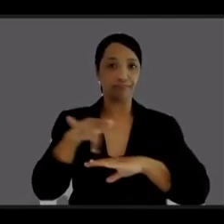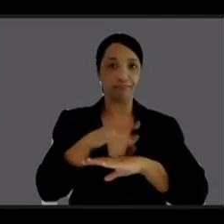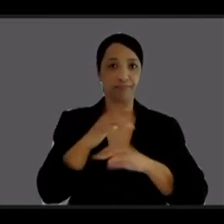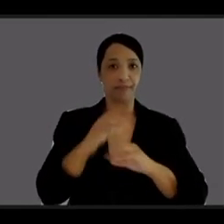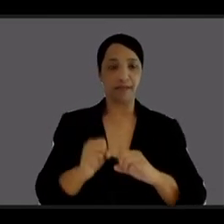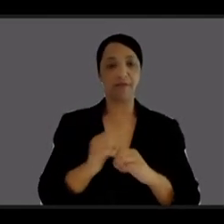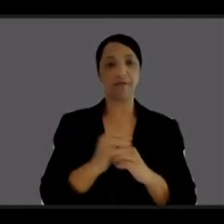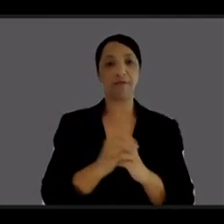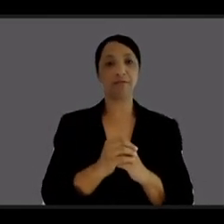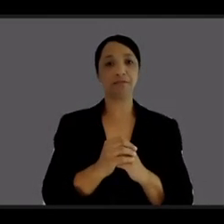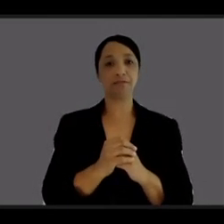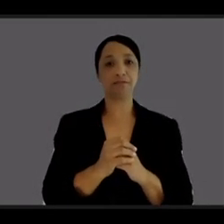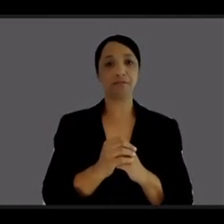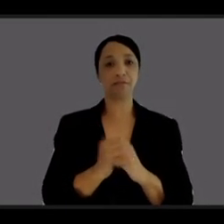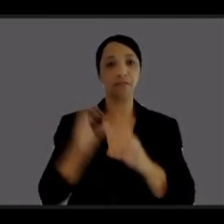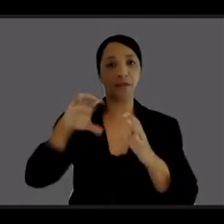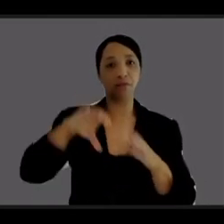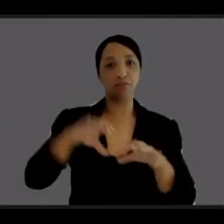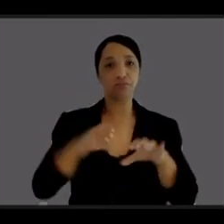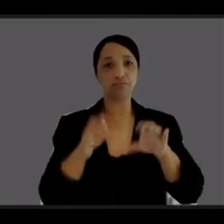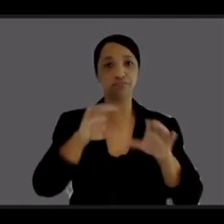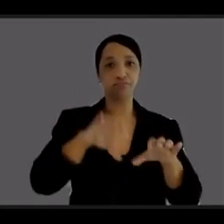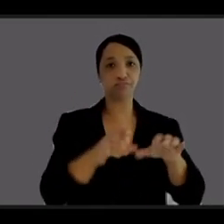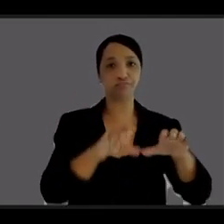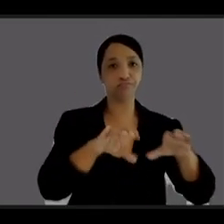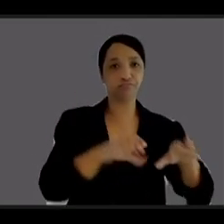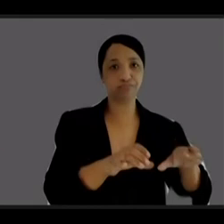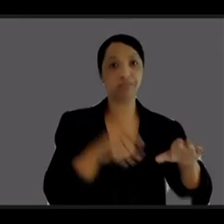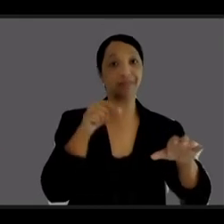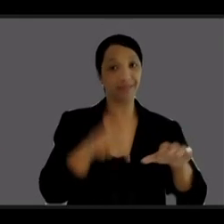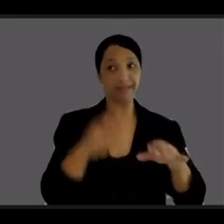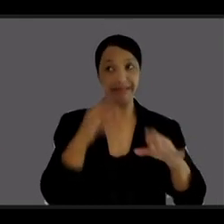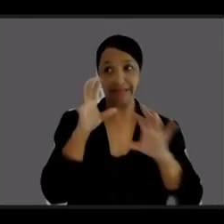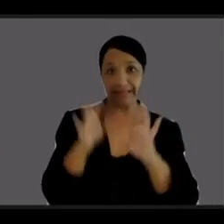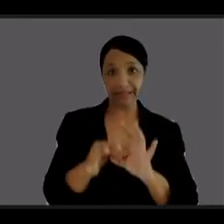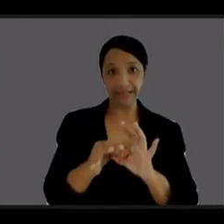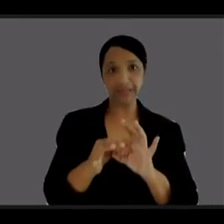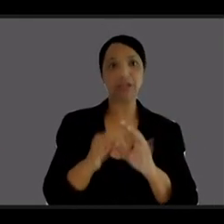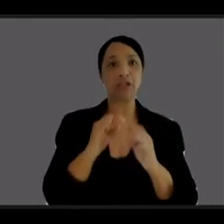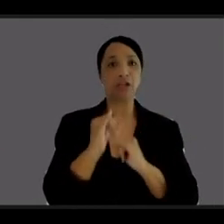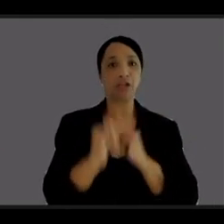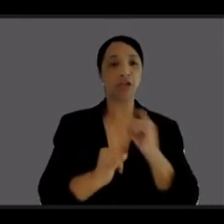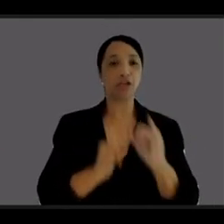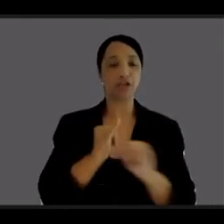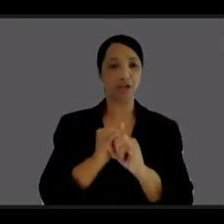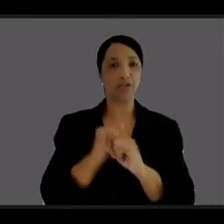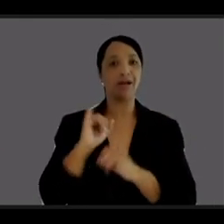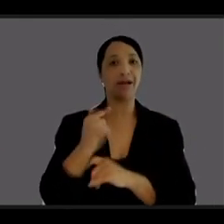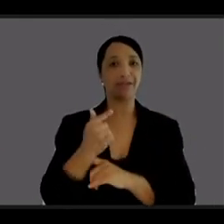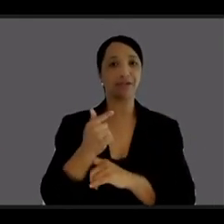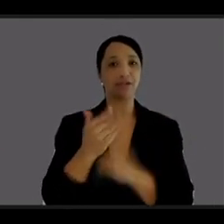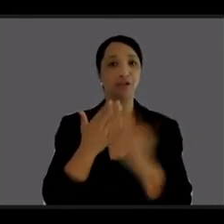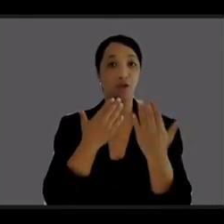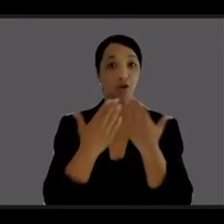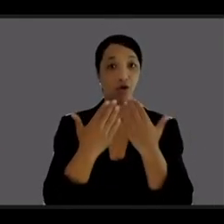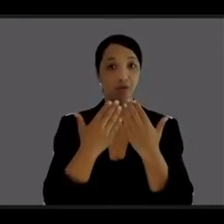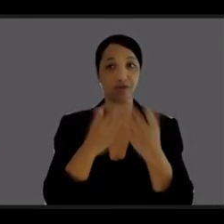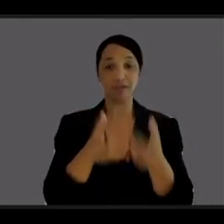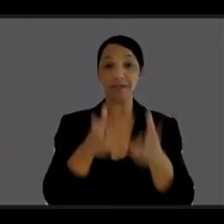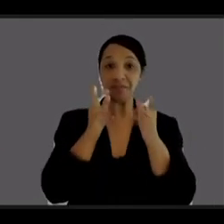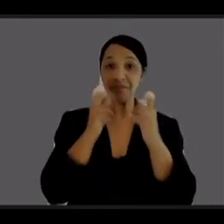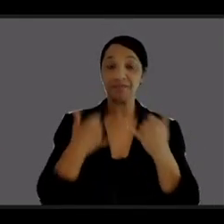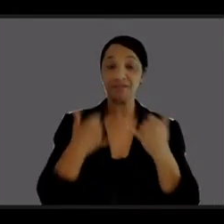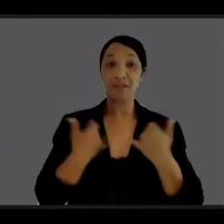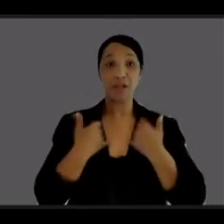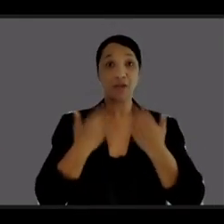is suitable for an international IT conference. So please enjoy this opening performance.